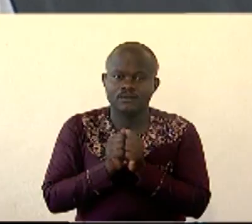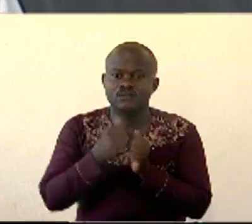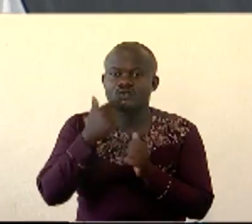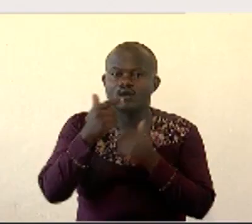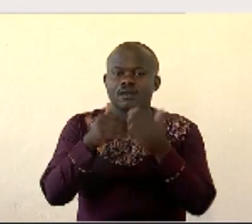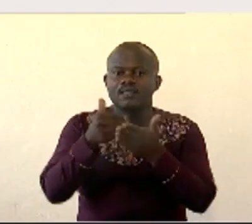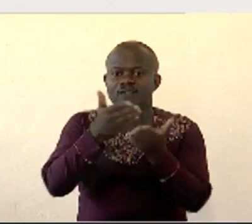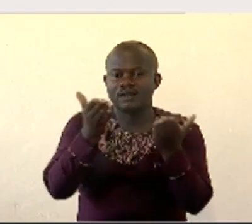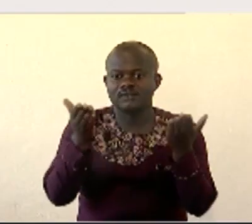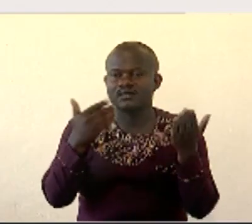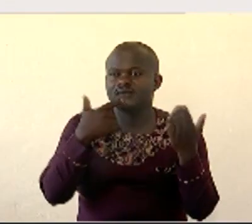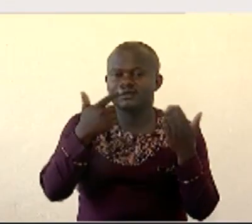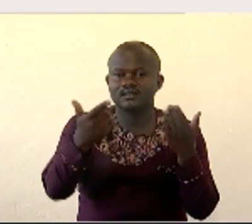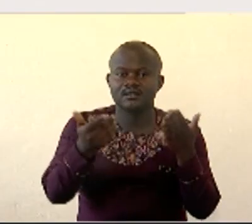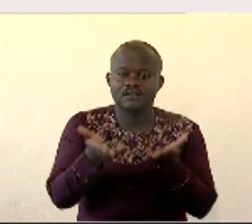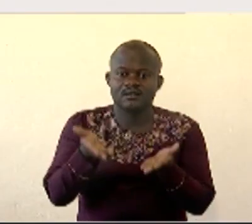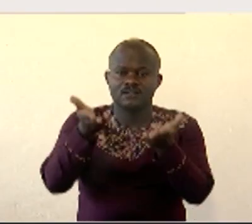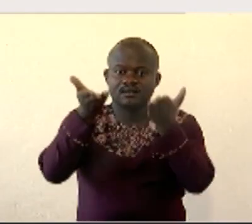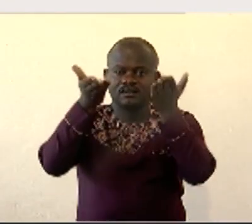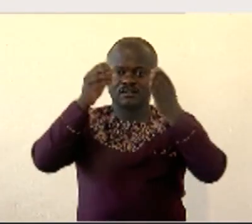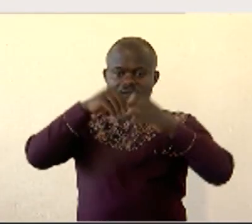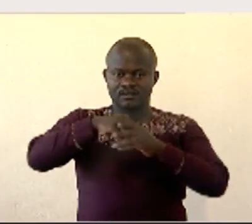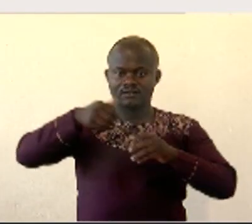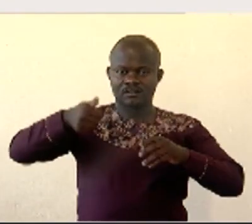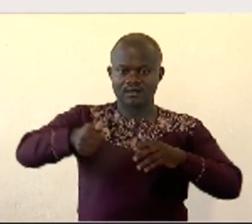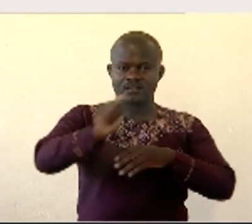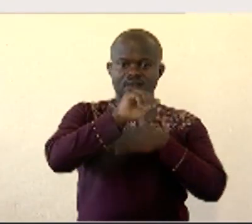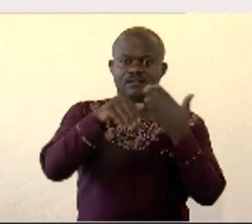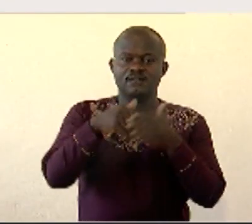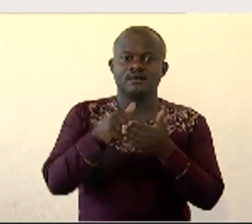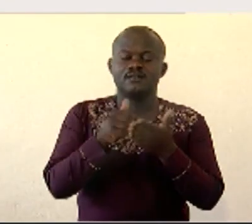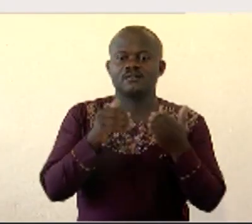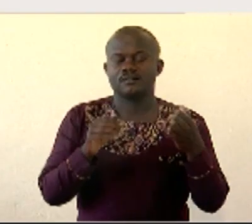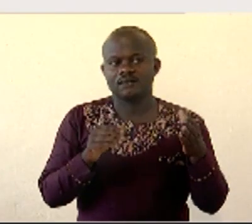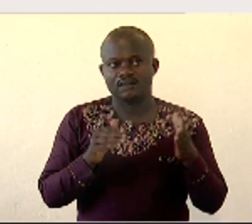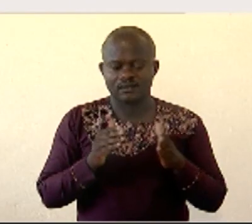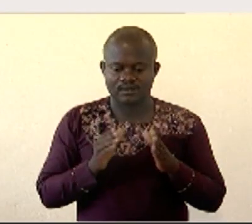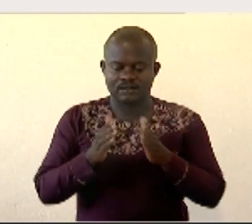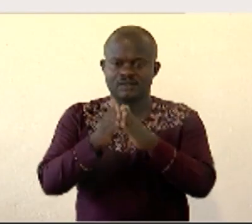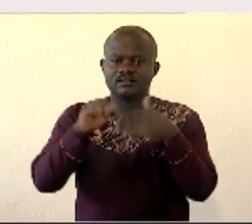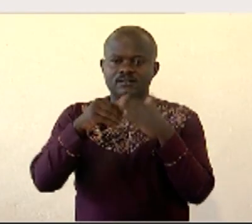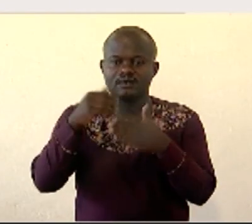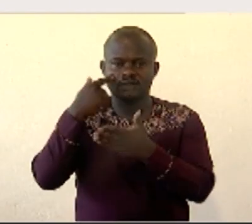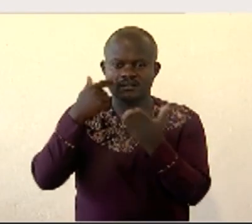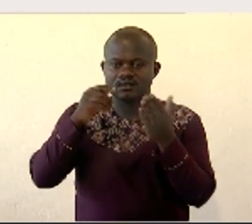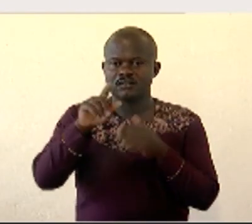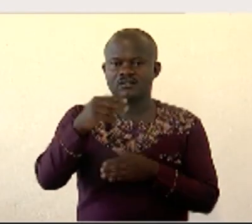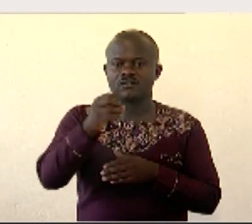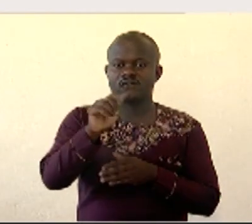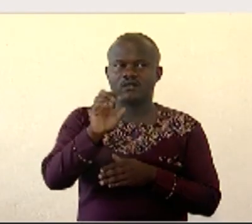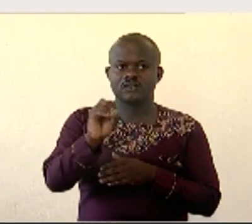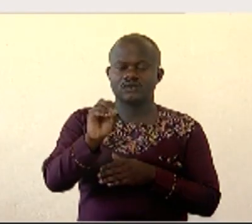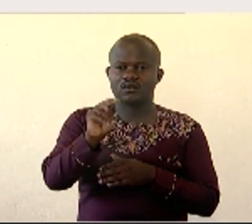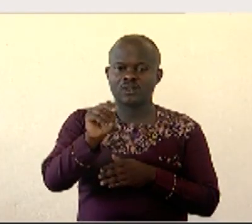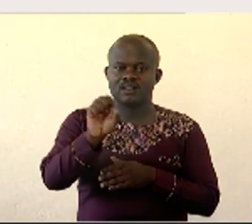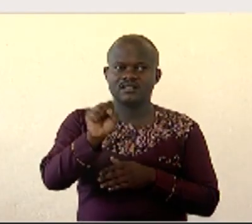So that is increase in light intensity reduced to the increase in the rate of photosynthesis. Once you